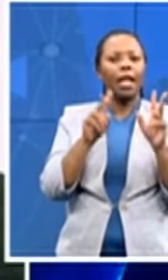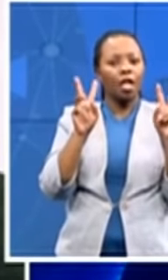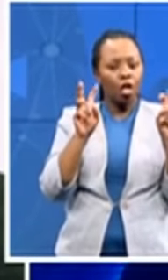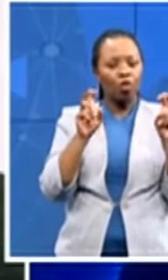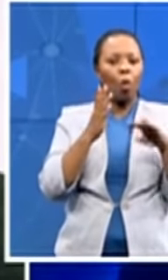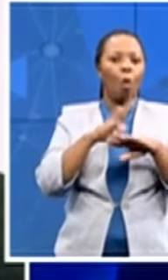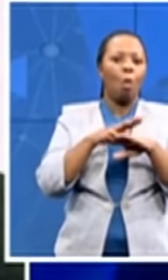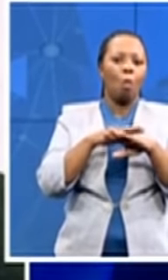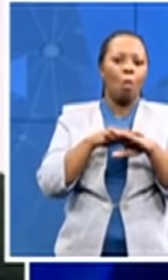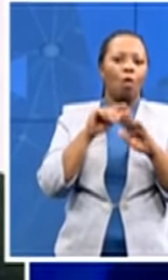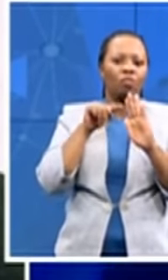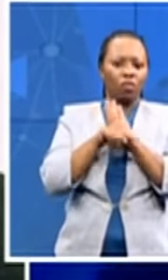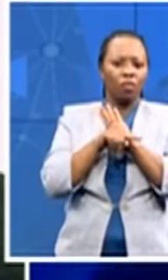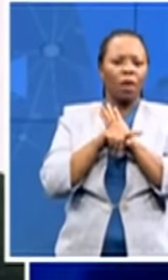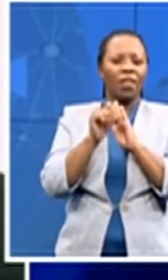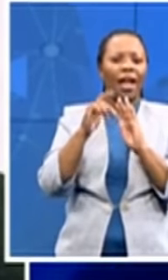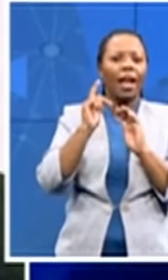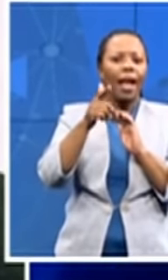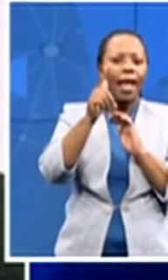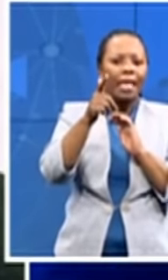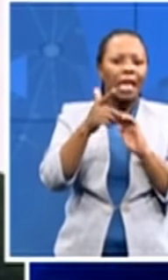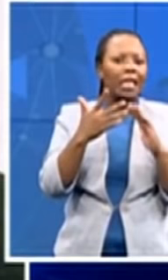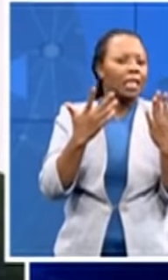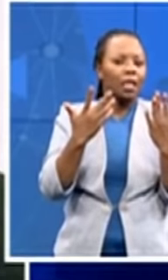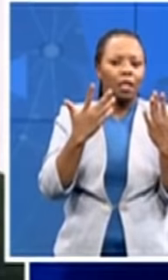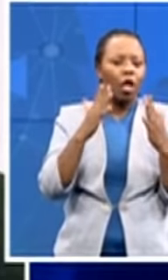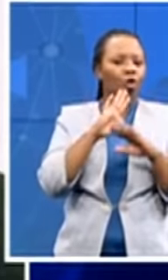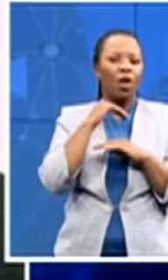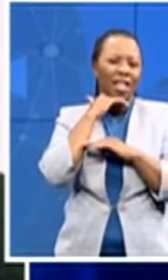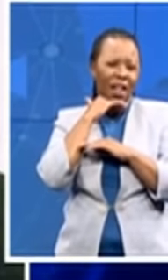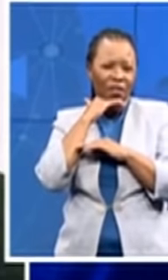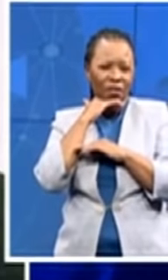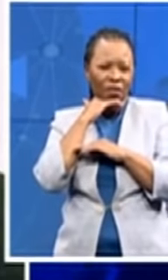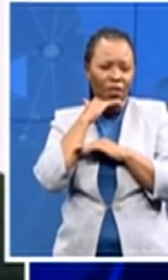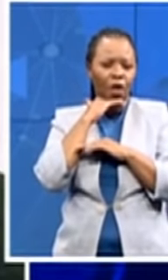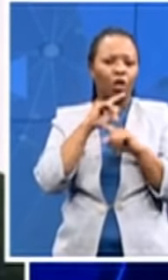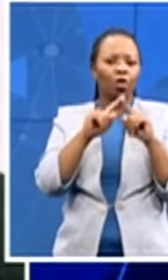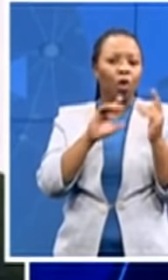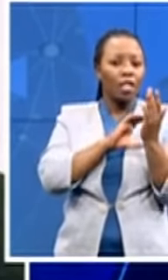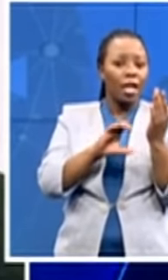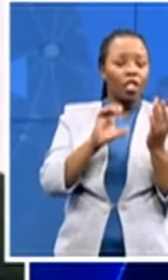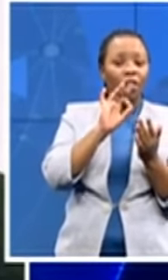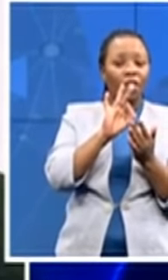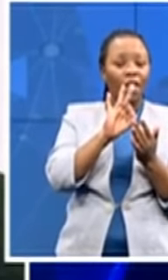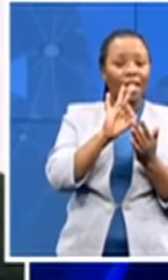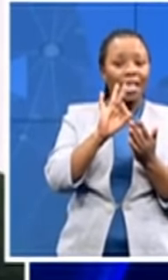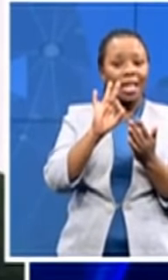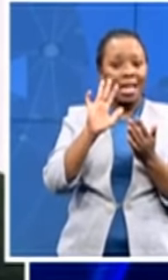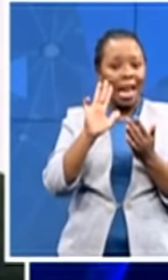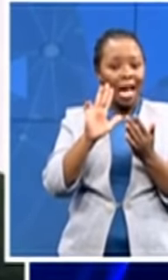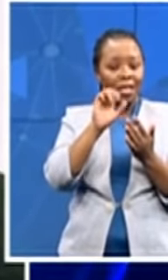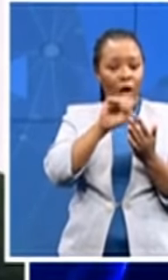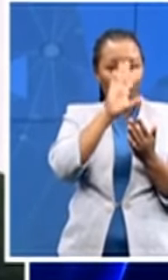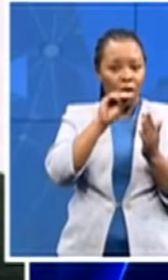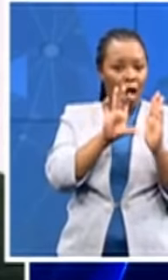not sufficient focus had been made on it. But Section 39 of the Constitution of South Africa is clear that they must